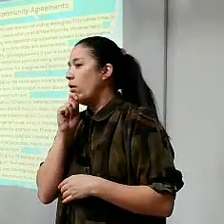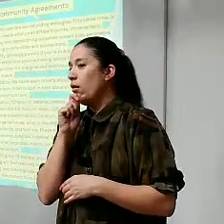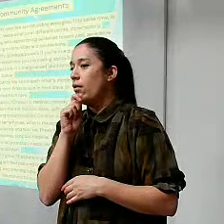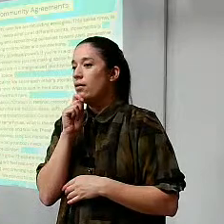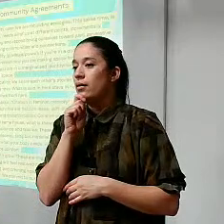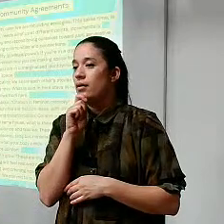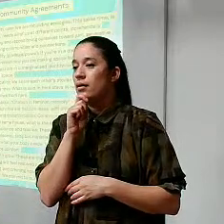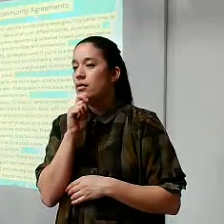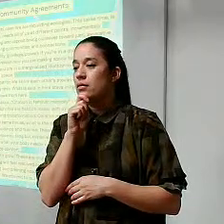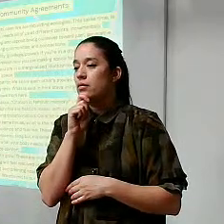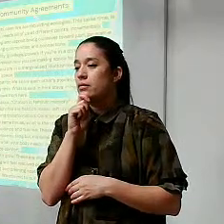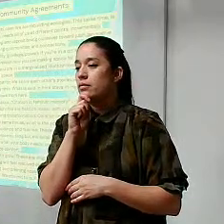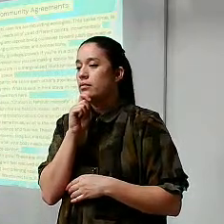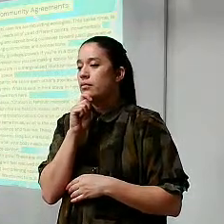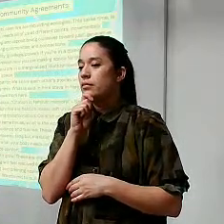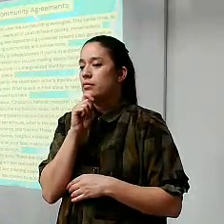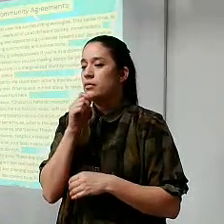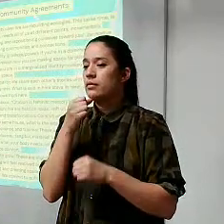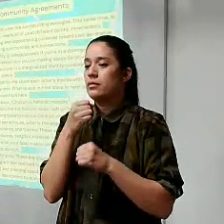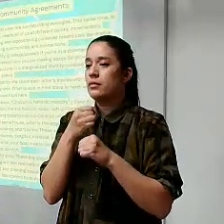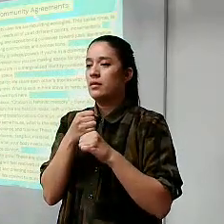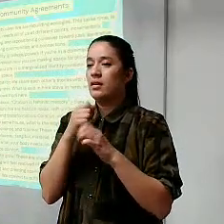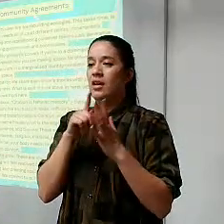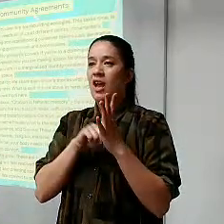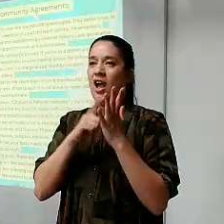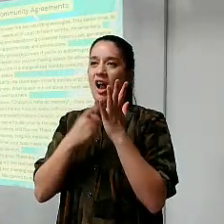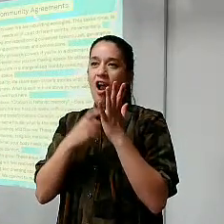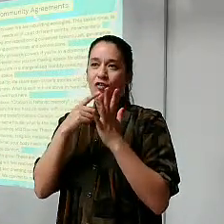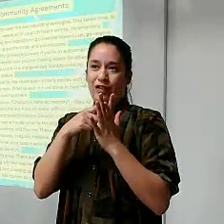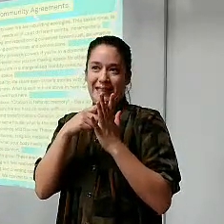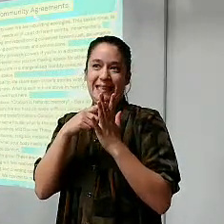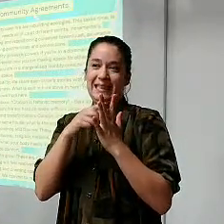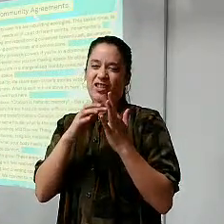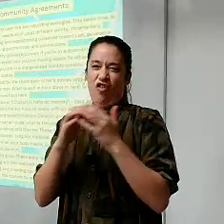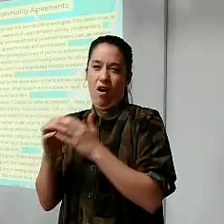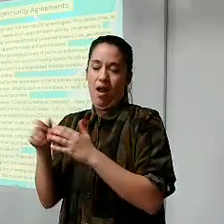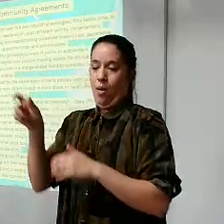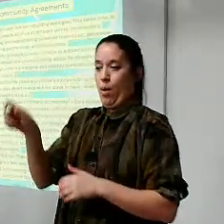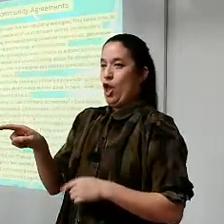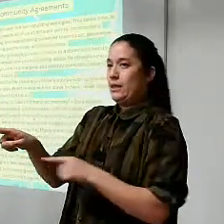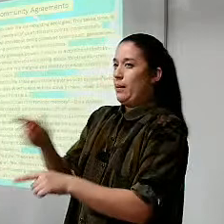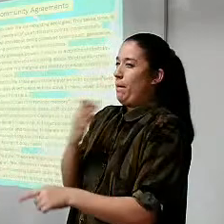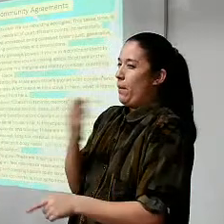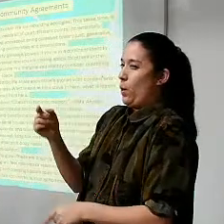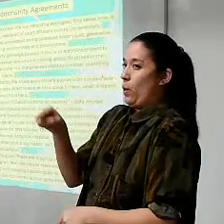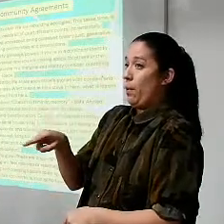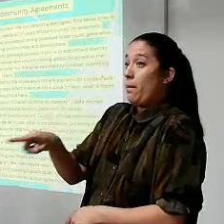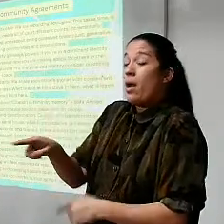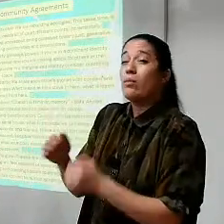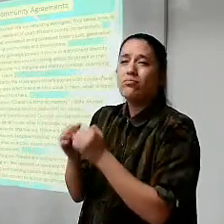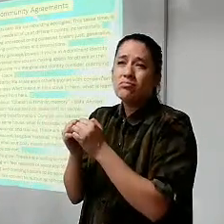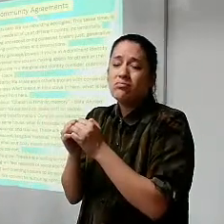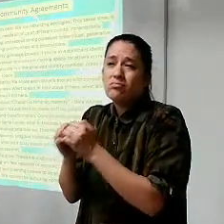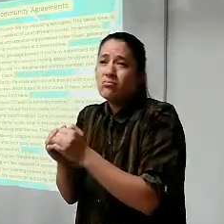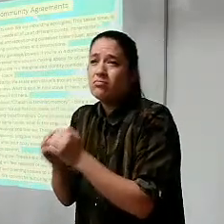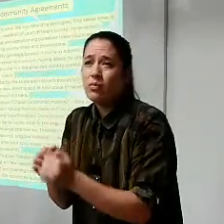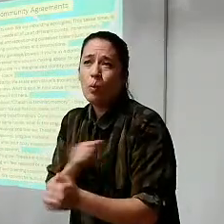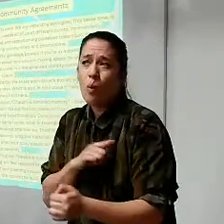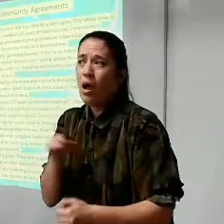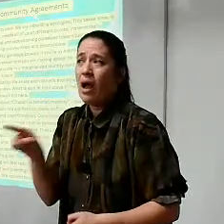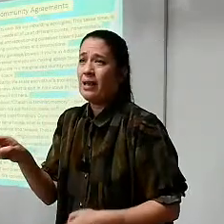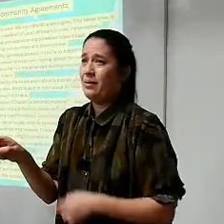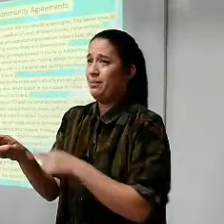us, but who I am grateful to for not coming when she was feeling ill and